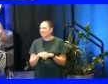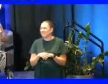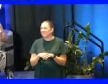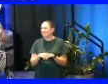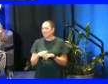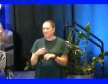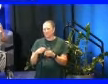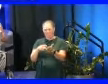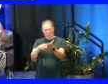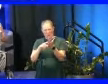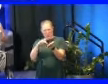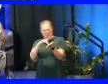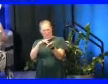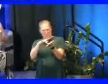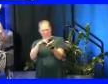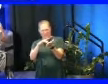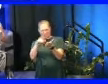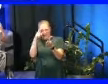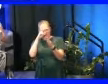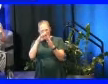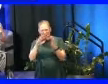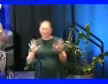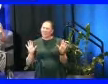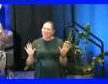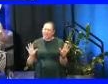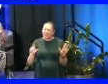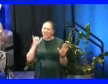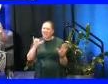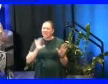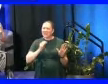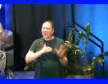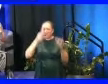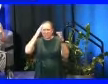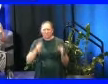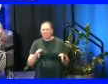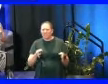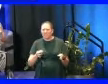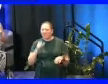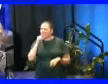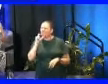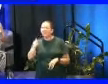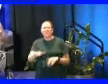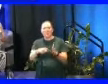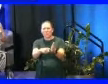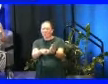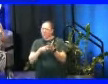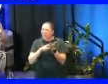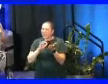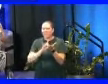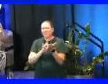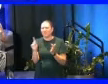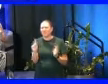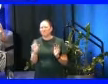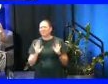having to be medicated, it is our choice whether we want to be medicated or not. We should not have to be medicated. I